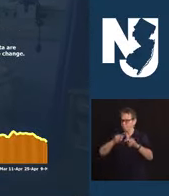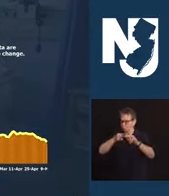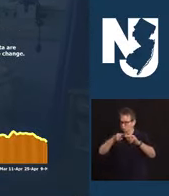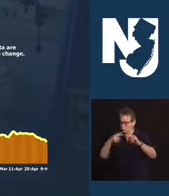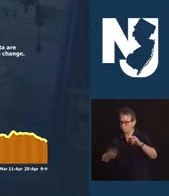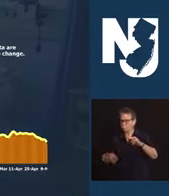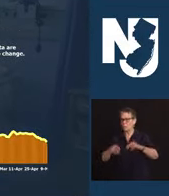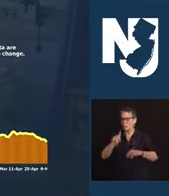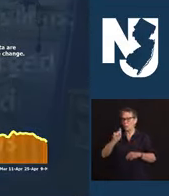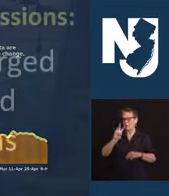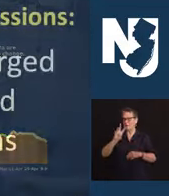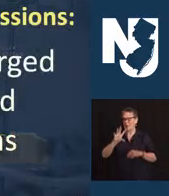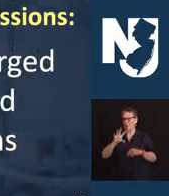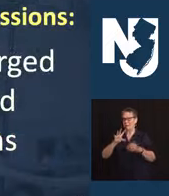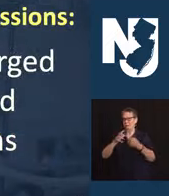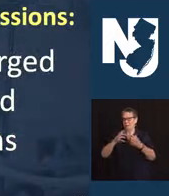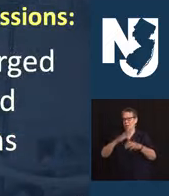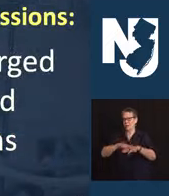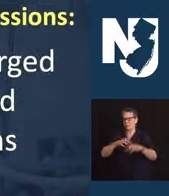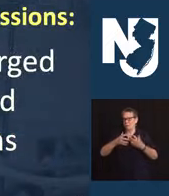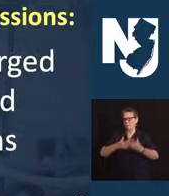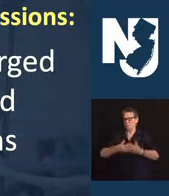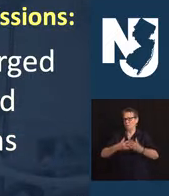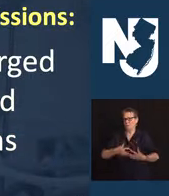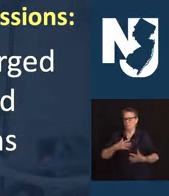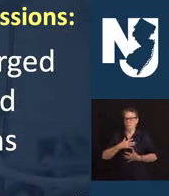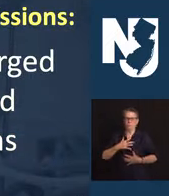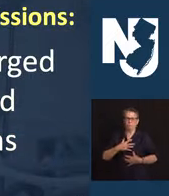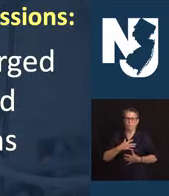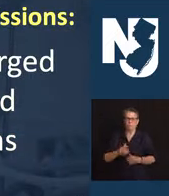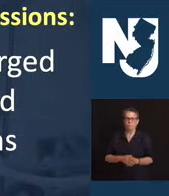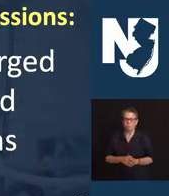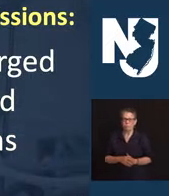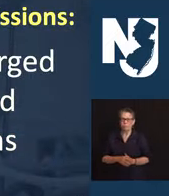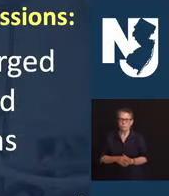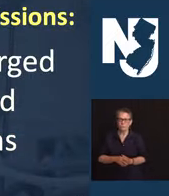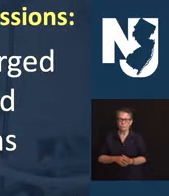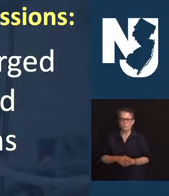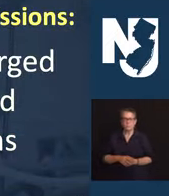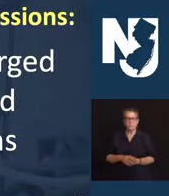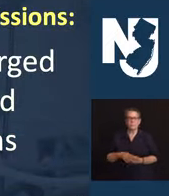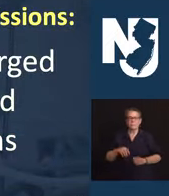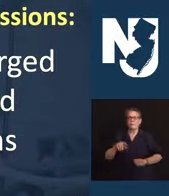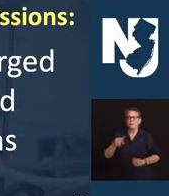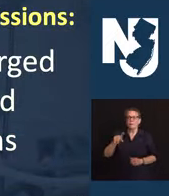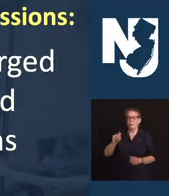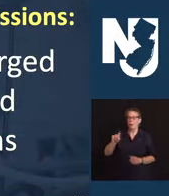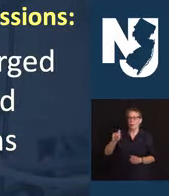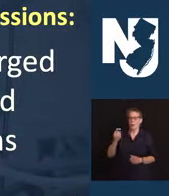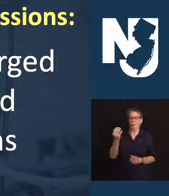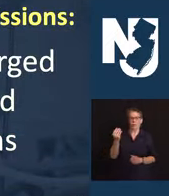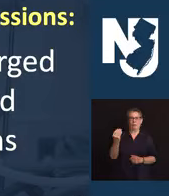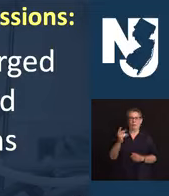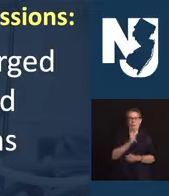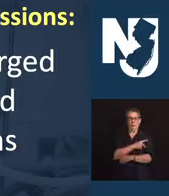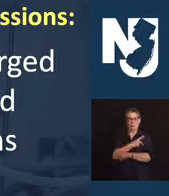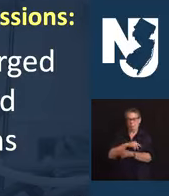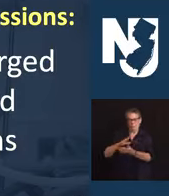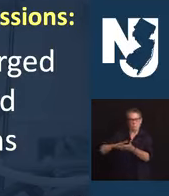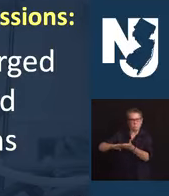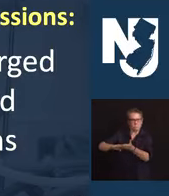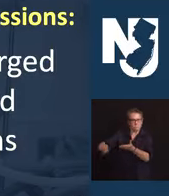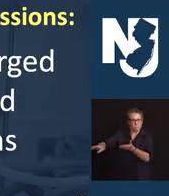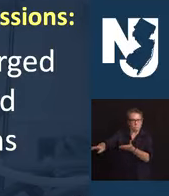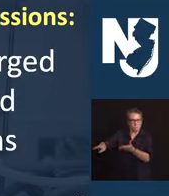165. Throughout the day yesterday, 114 live patients were discharged, while 92